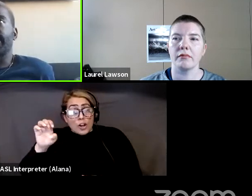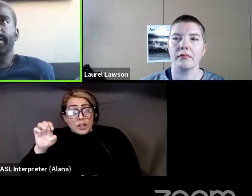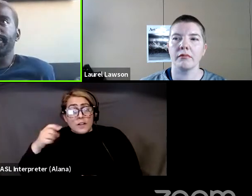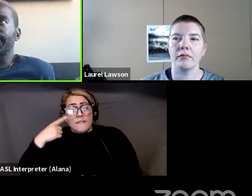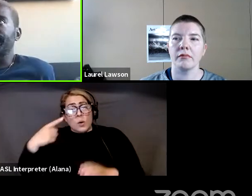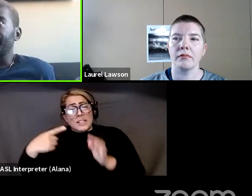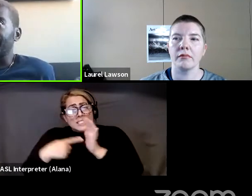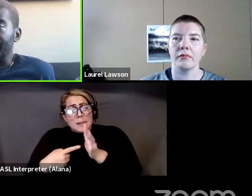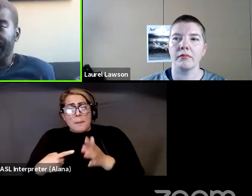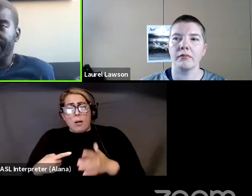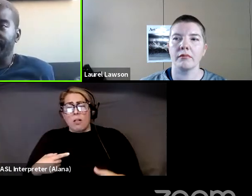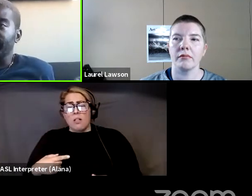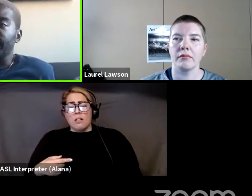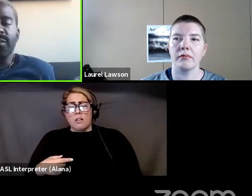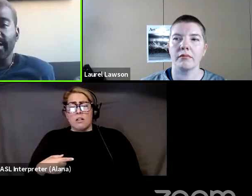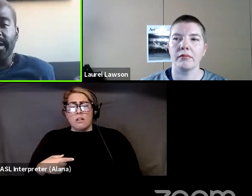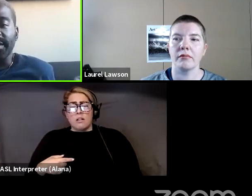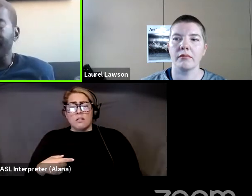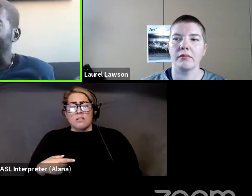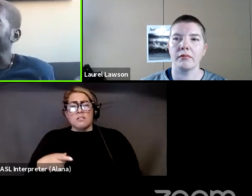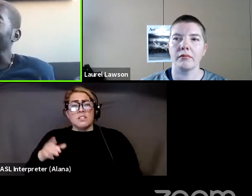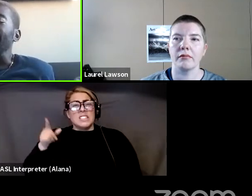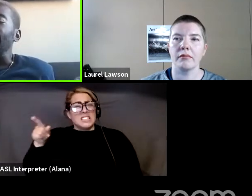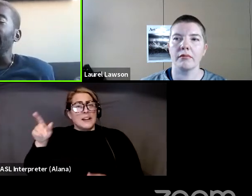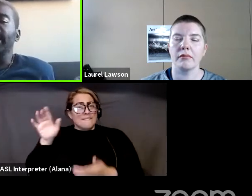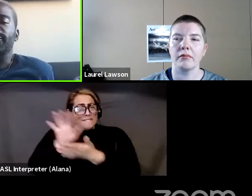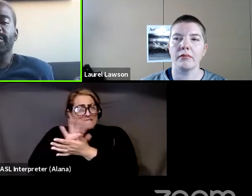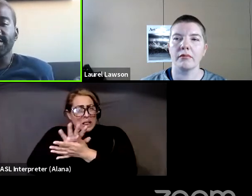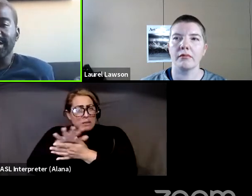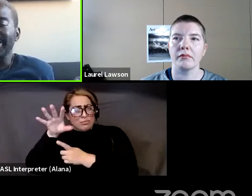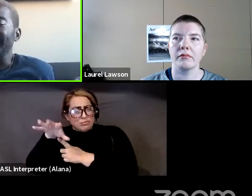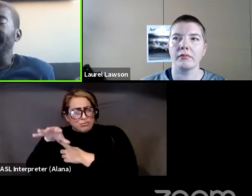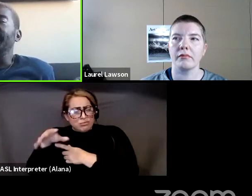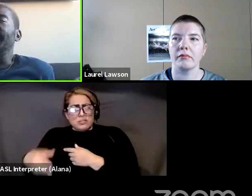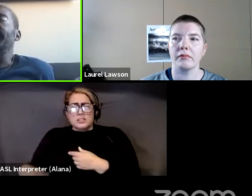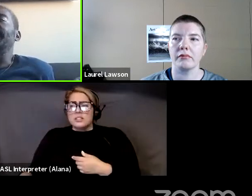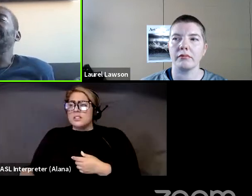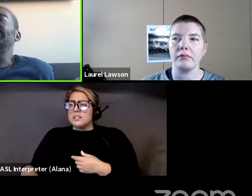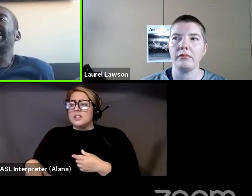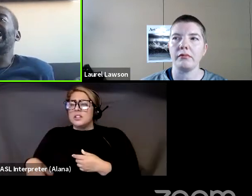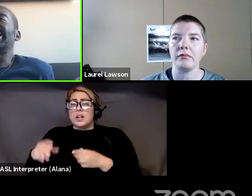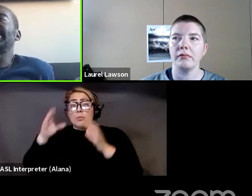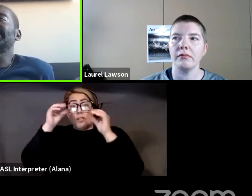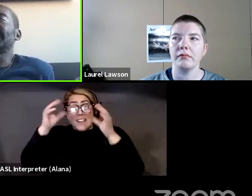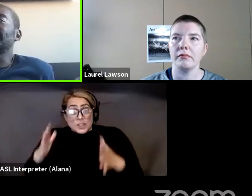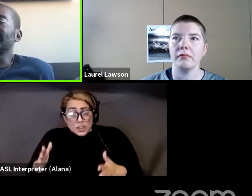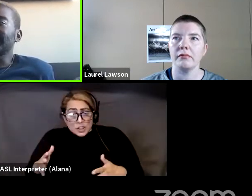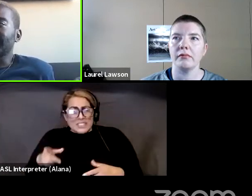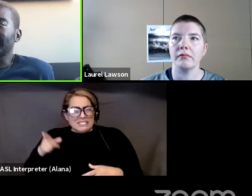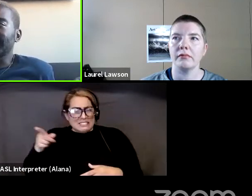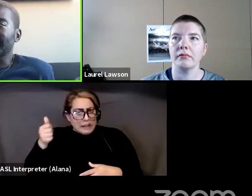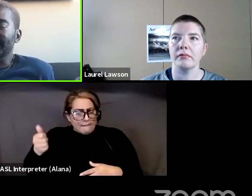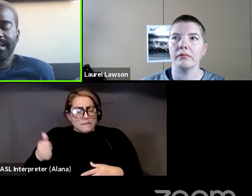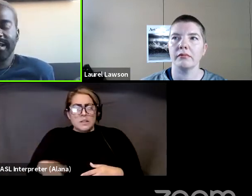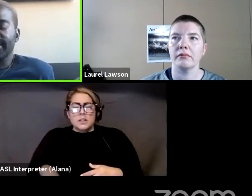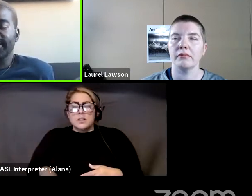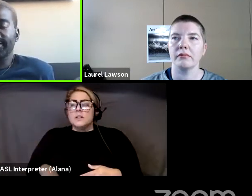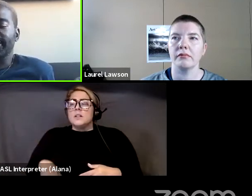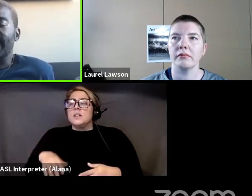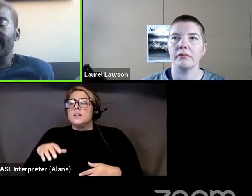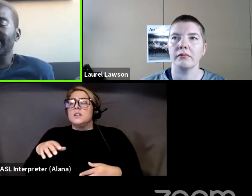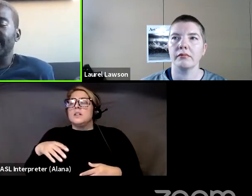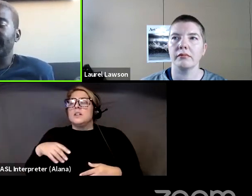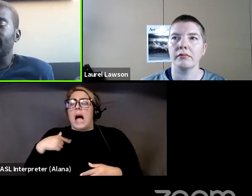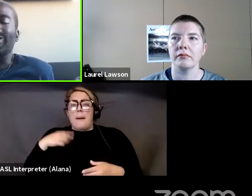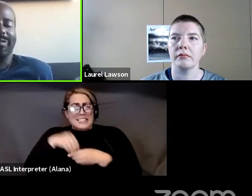they are a filmmaker and professor, and I was sitting in